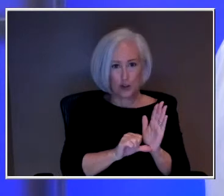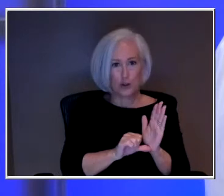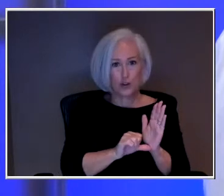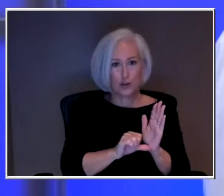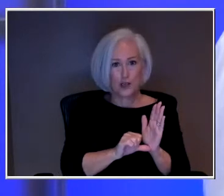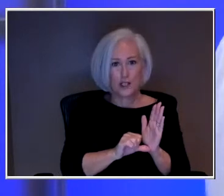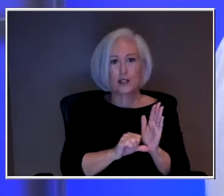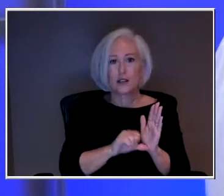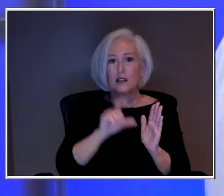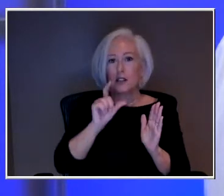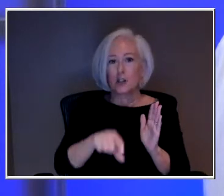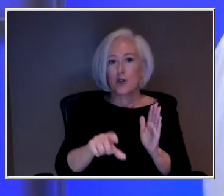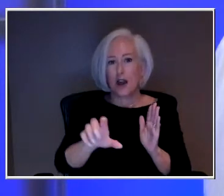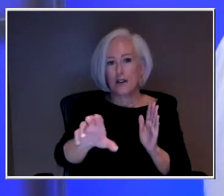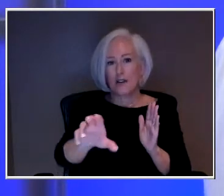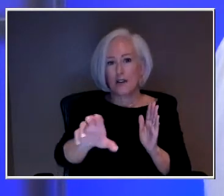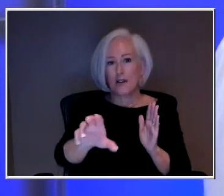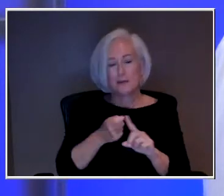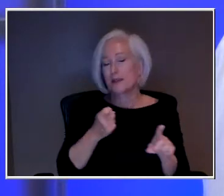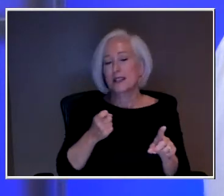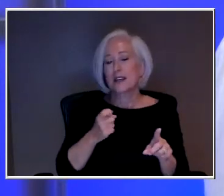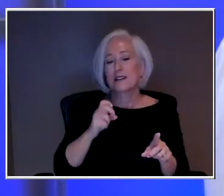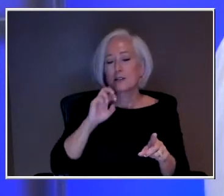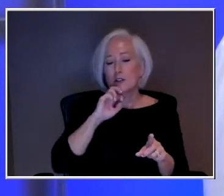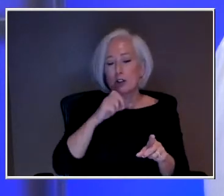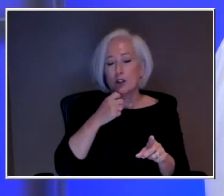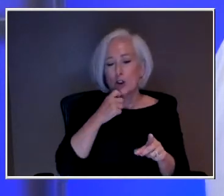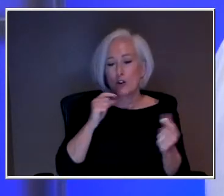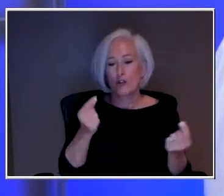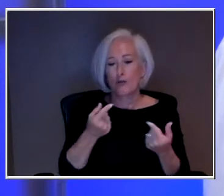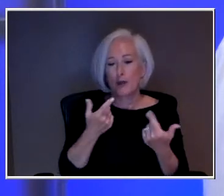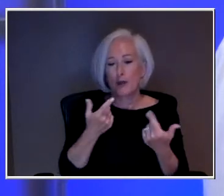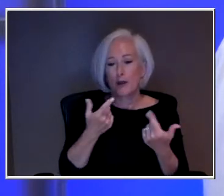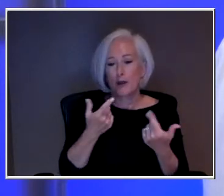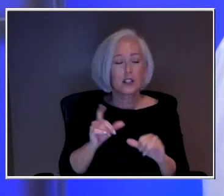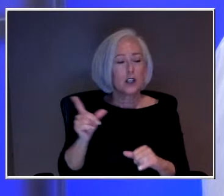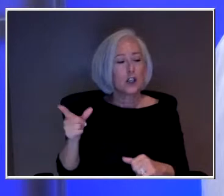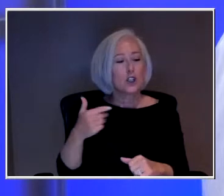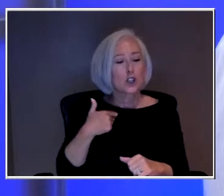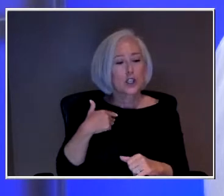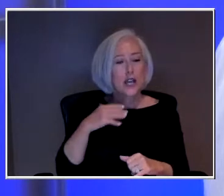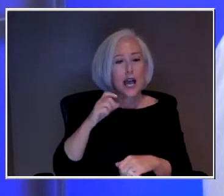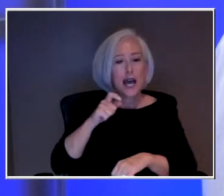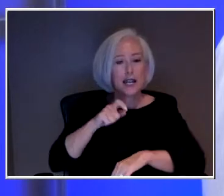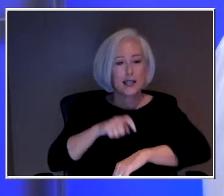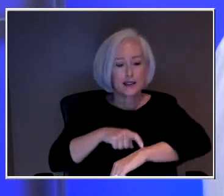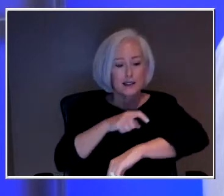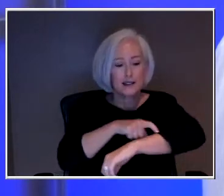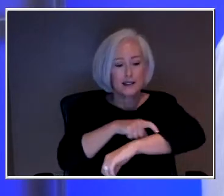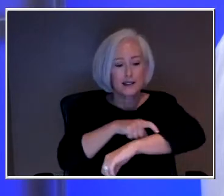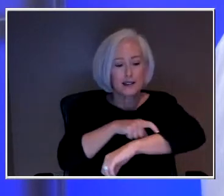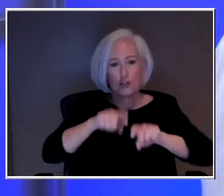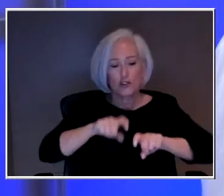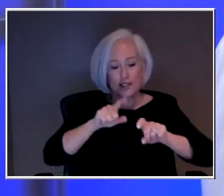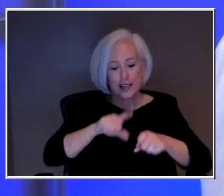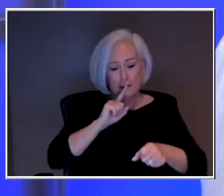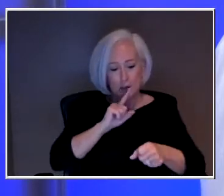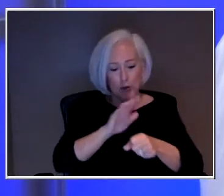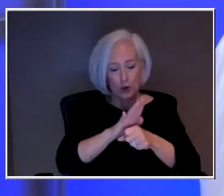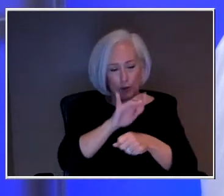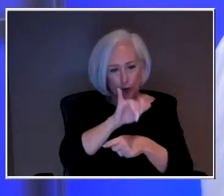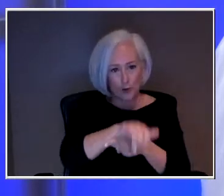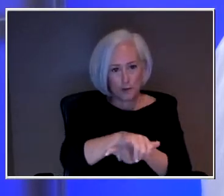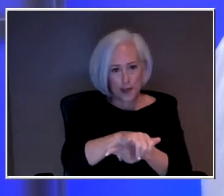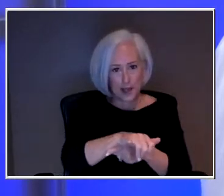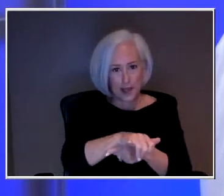origin. Diane mentioned something very unique in that she had an EMG and all these other tests to confirm these, and that's kind of exactly